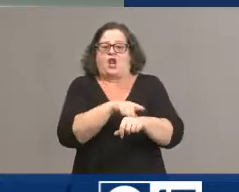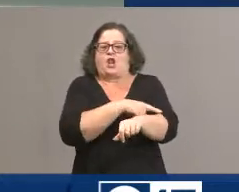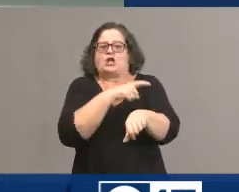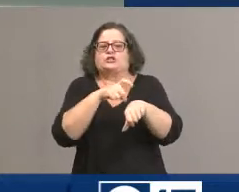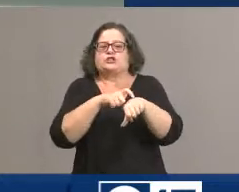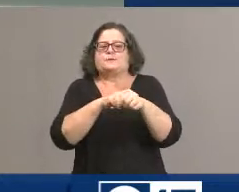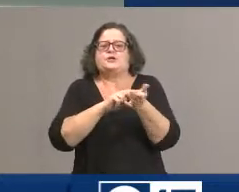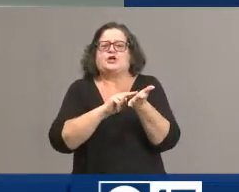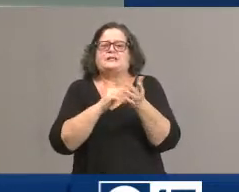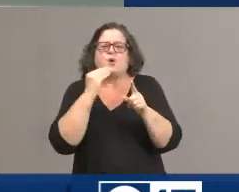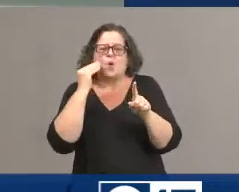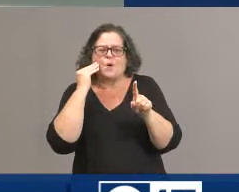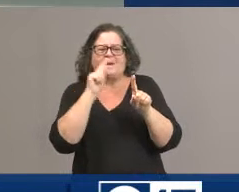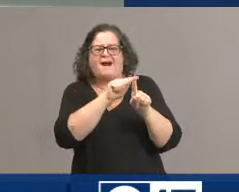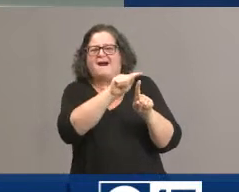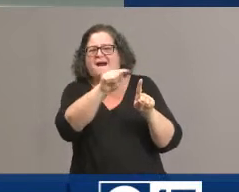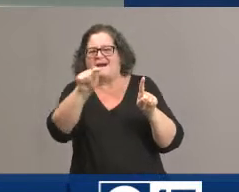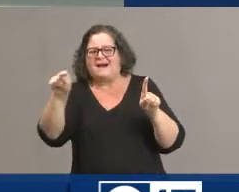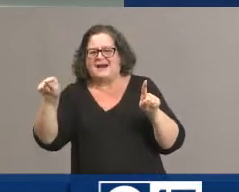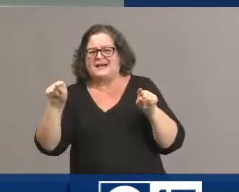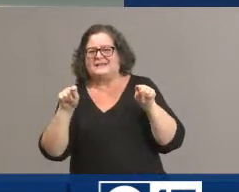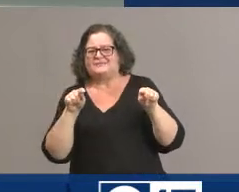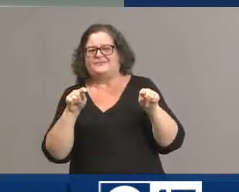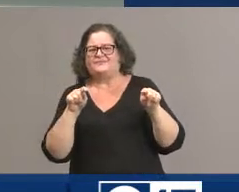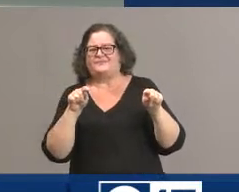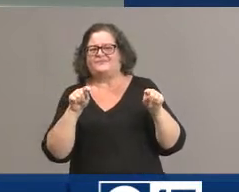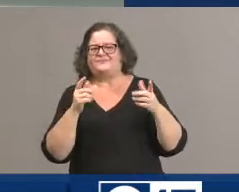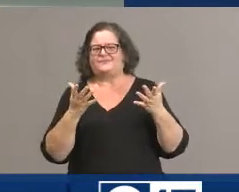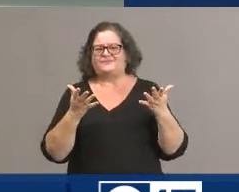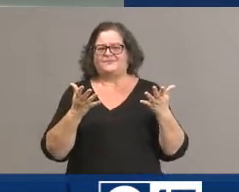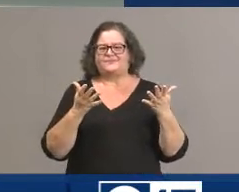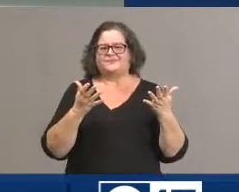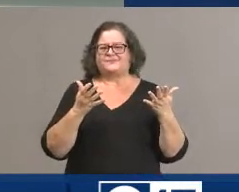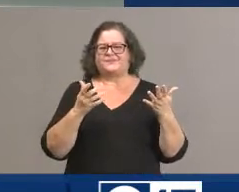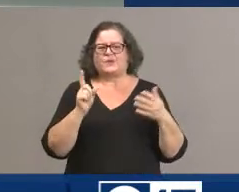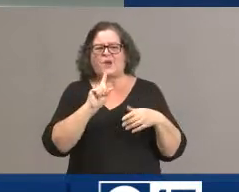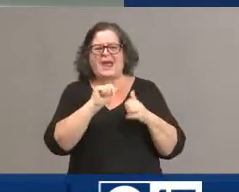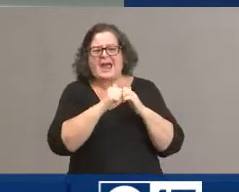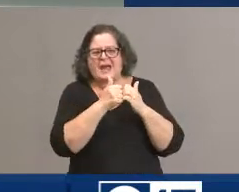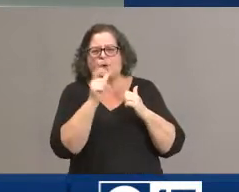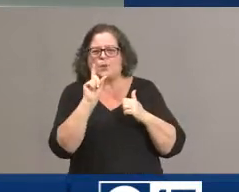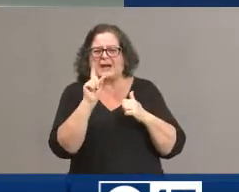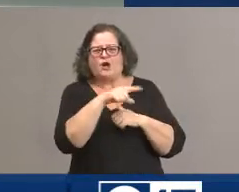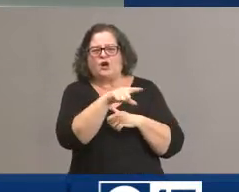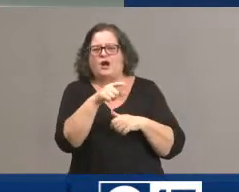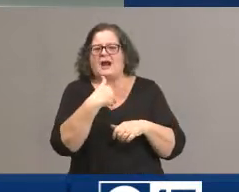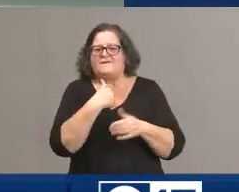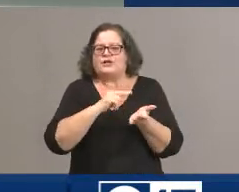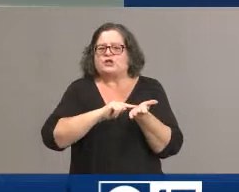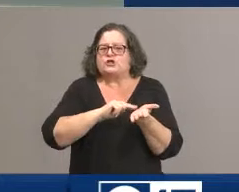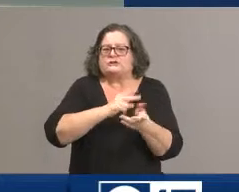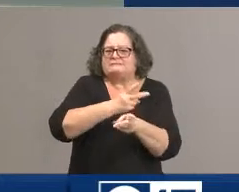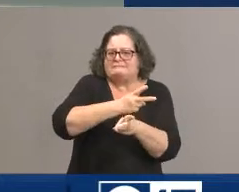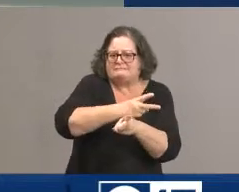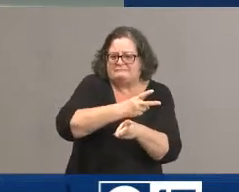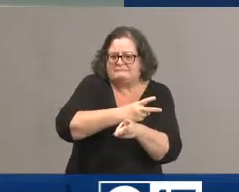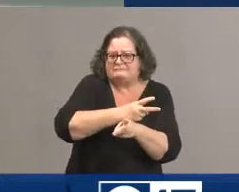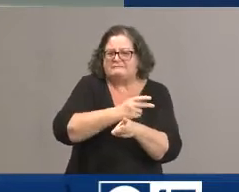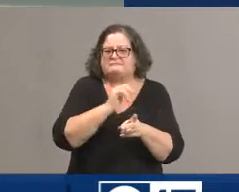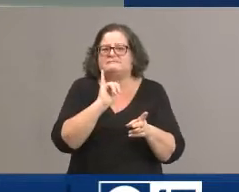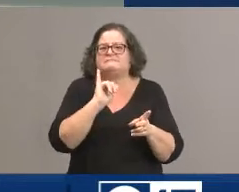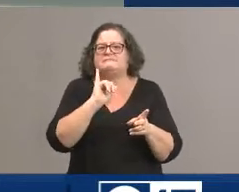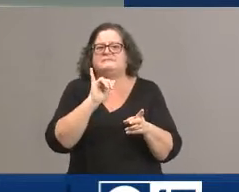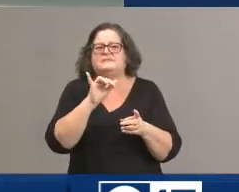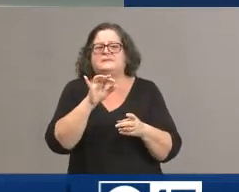are developmentally disabled and have not been able to be visited by family. We want that